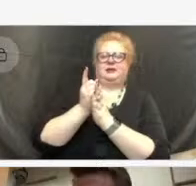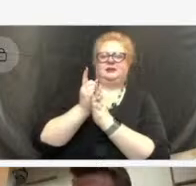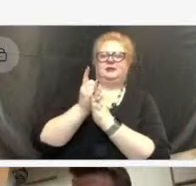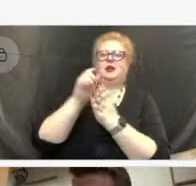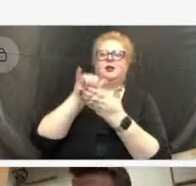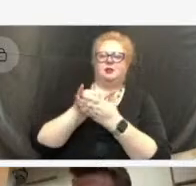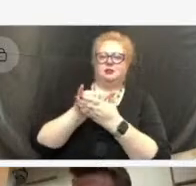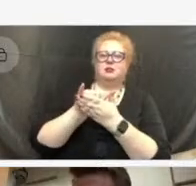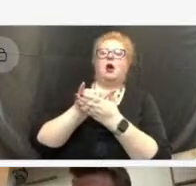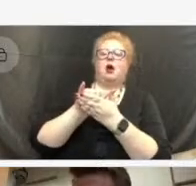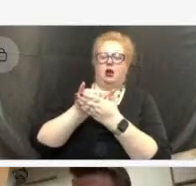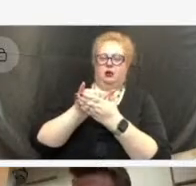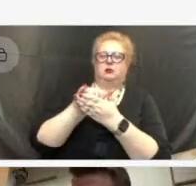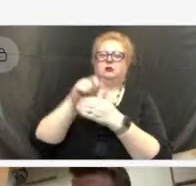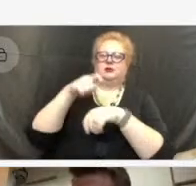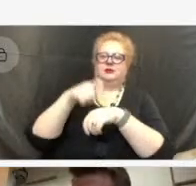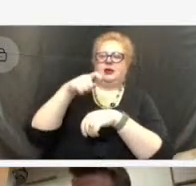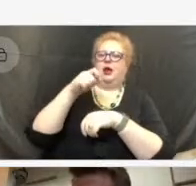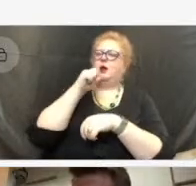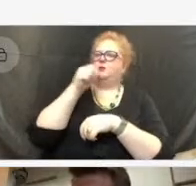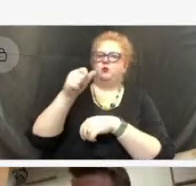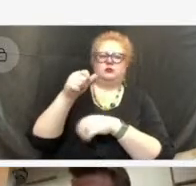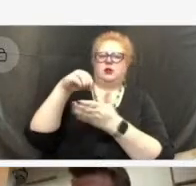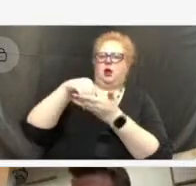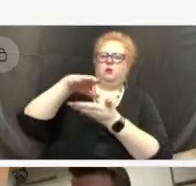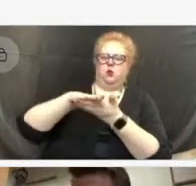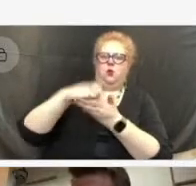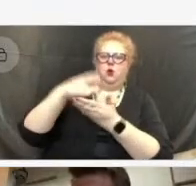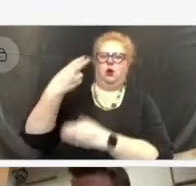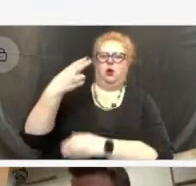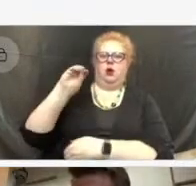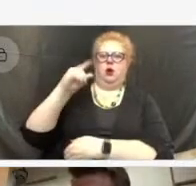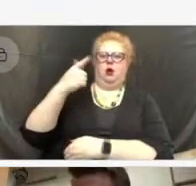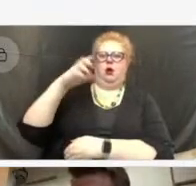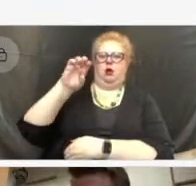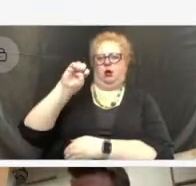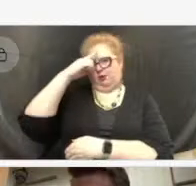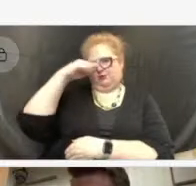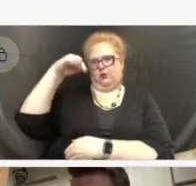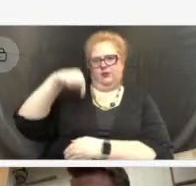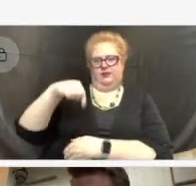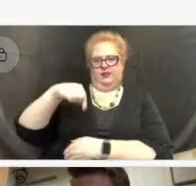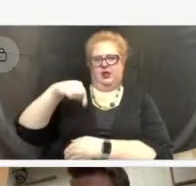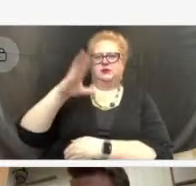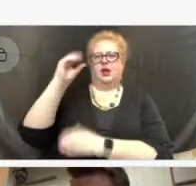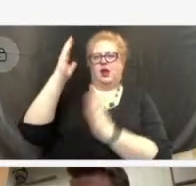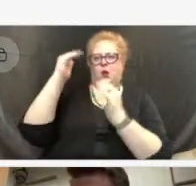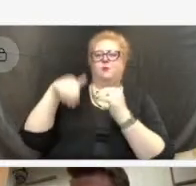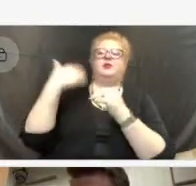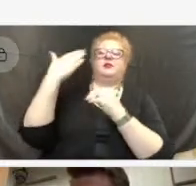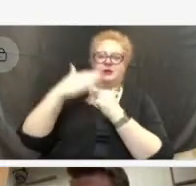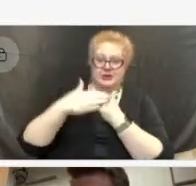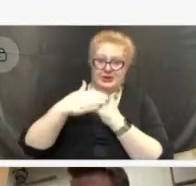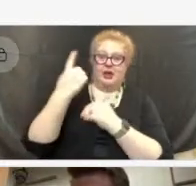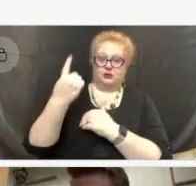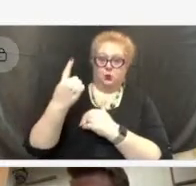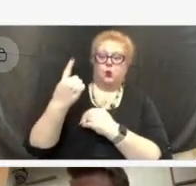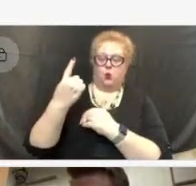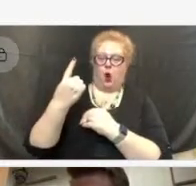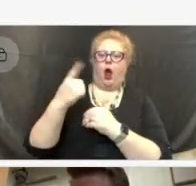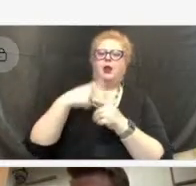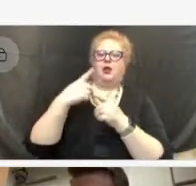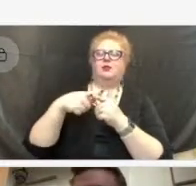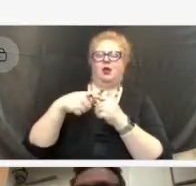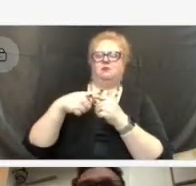that we didn't record Commissioner Hodges' vote for this one, and hopefully when we get to the next one, we will be able